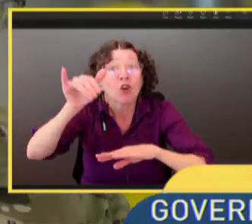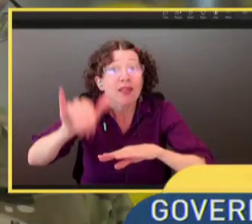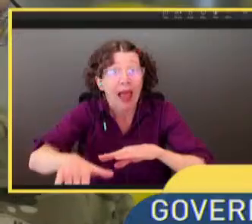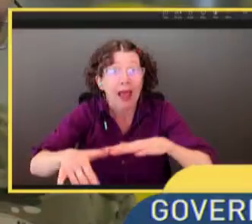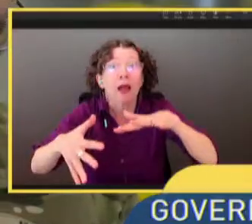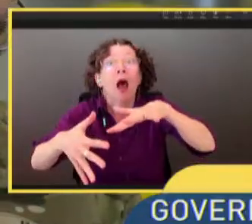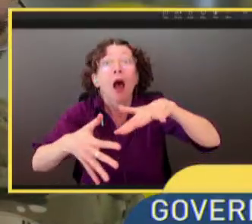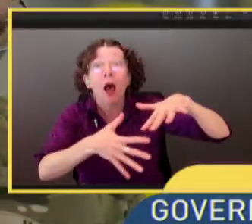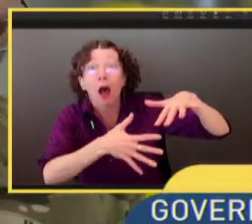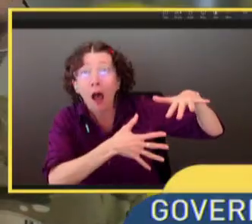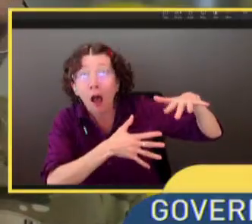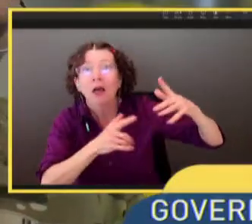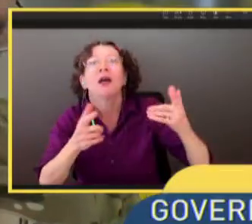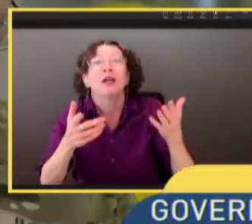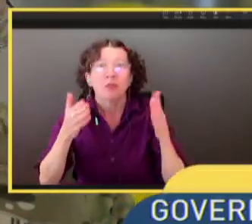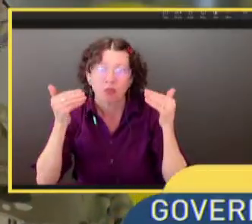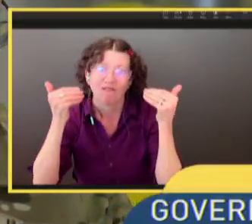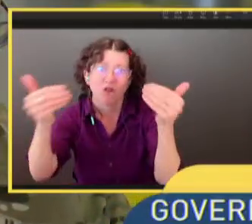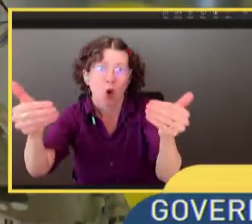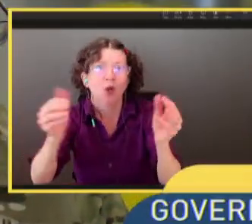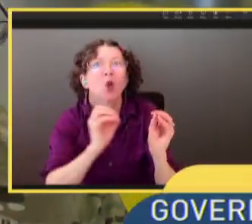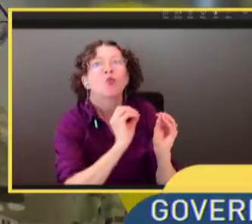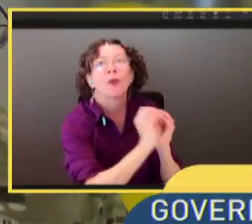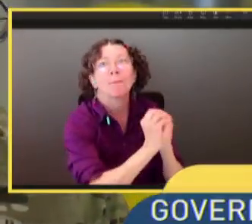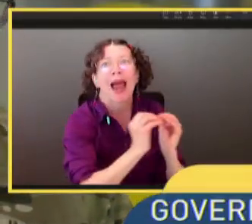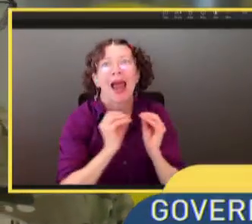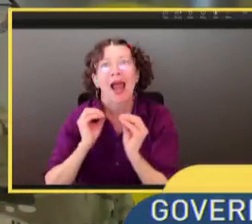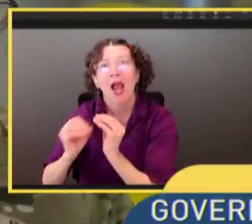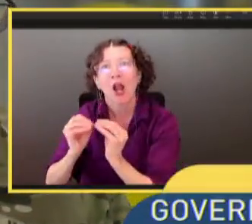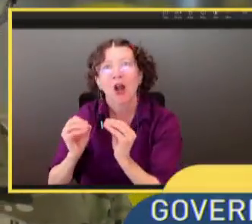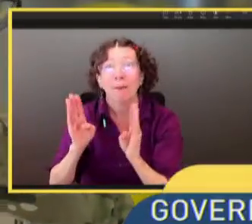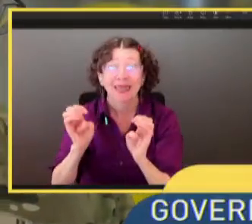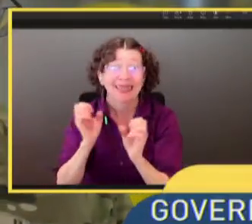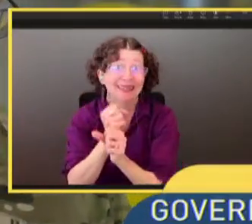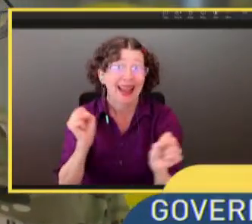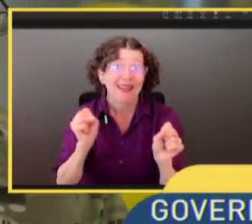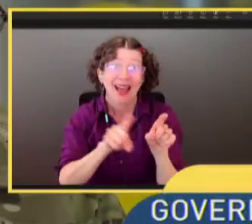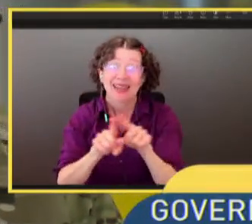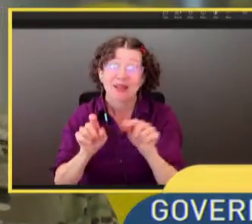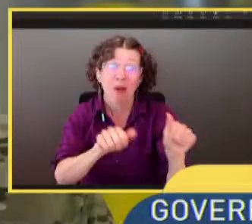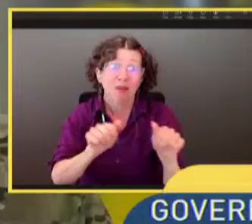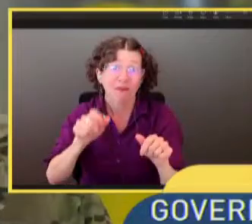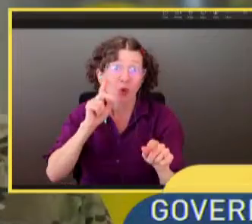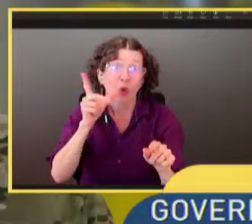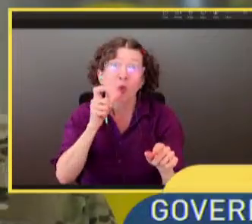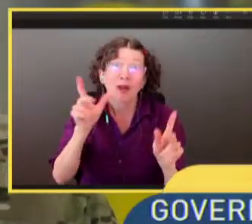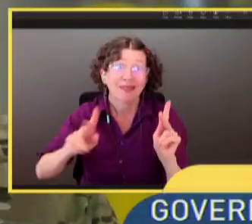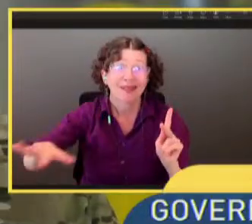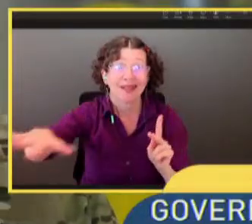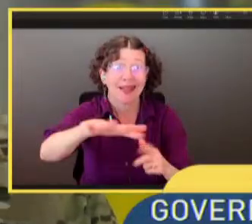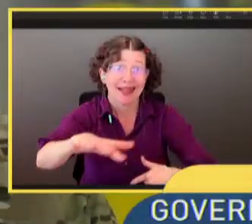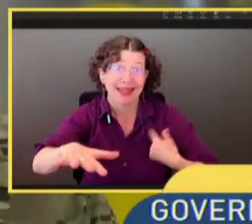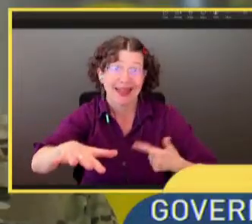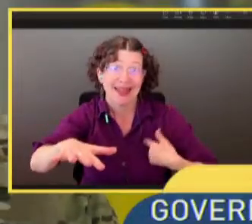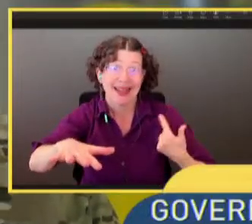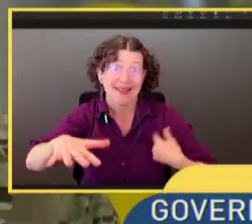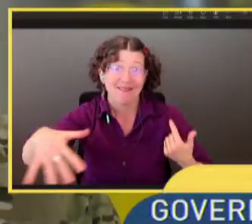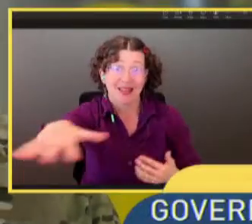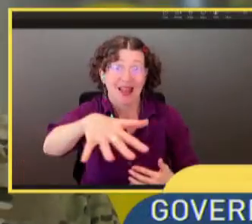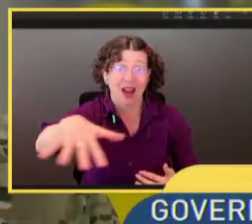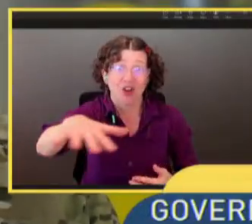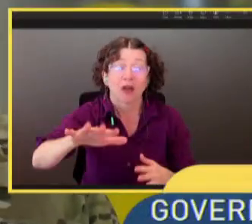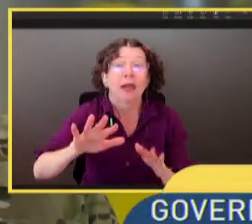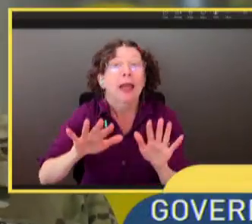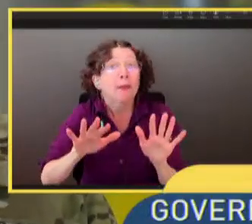sure. The system's is going through a historic stress on its system, and so we're going to be needing to, once we get through this,